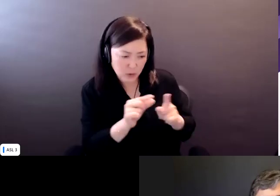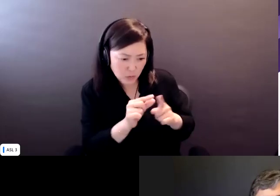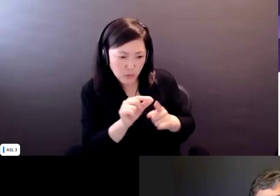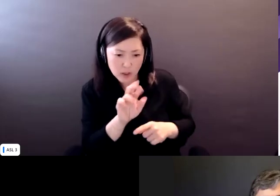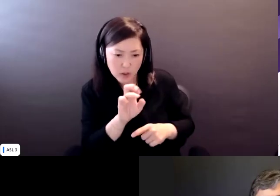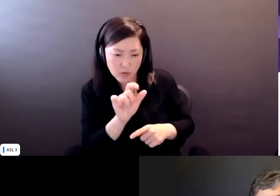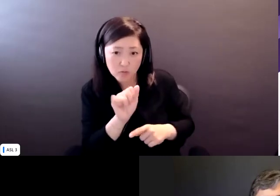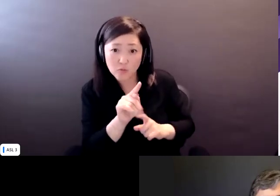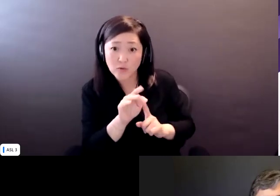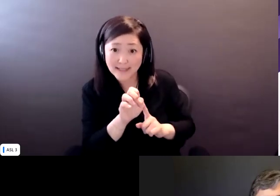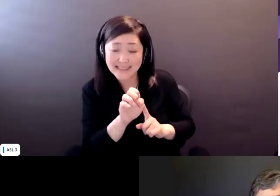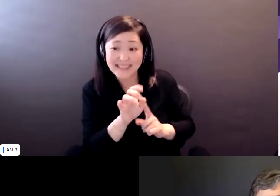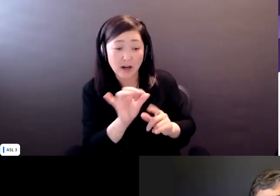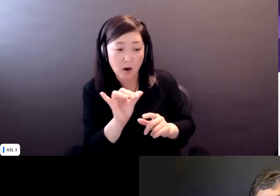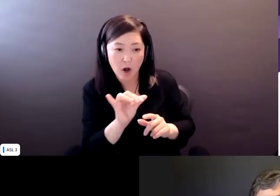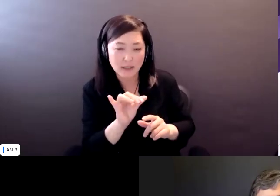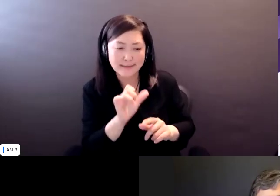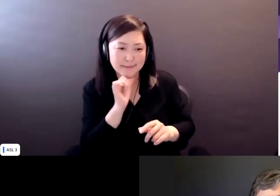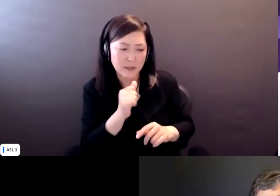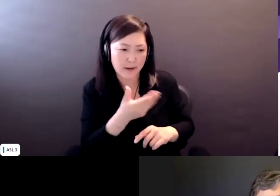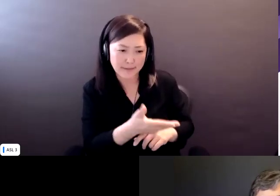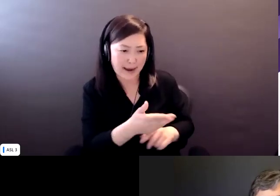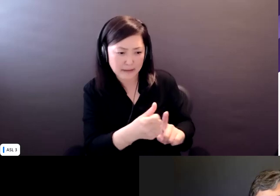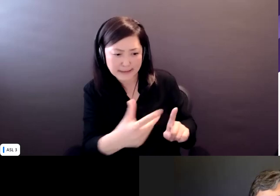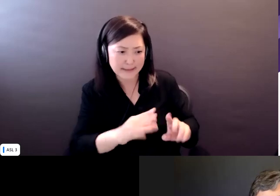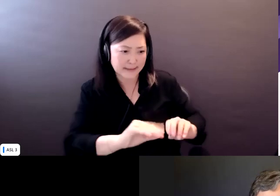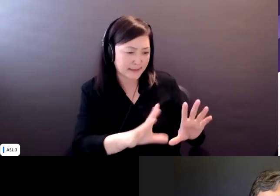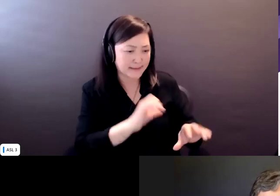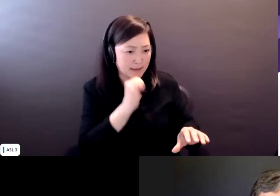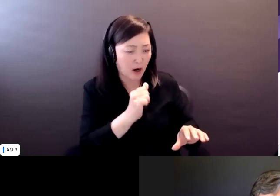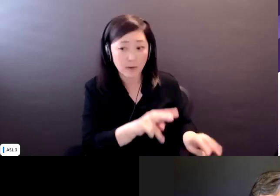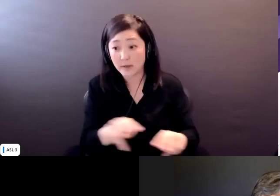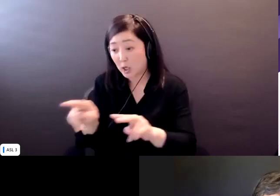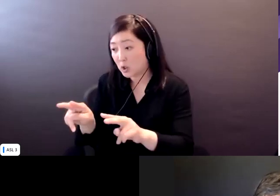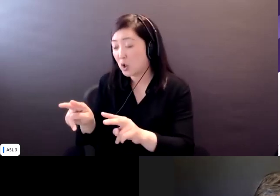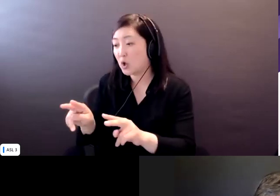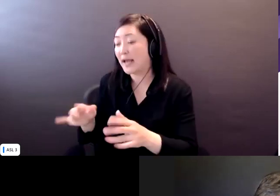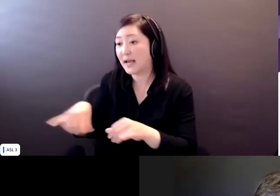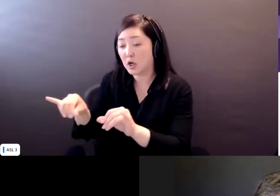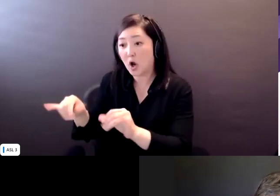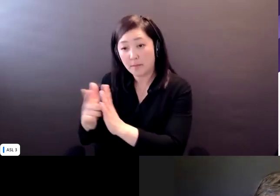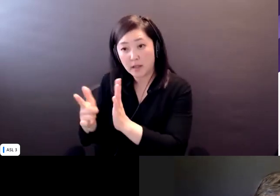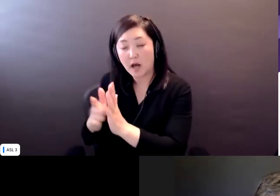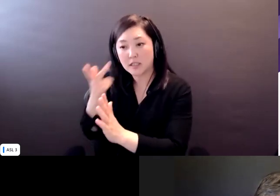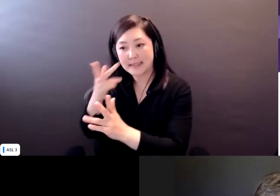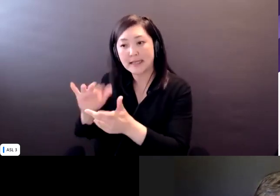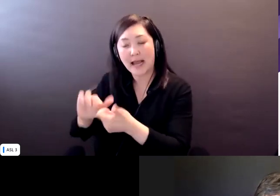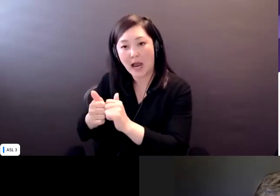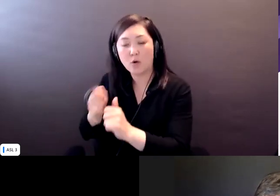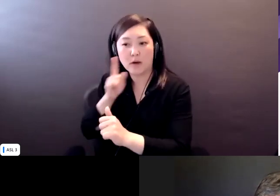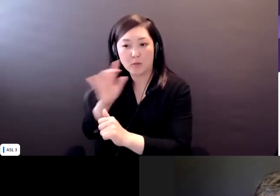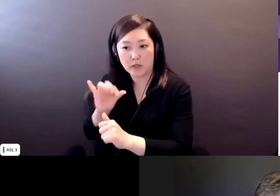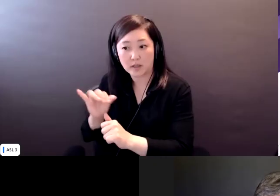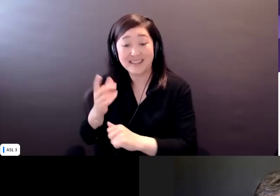but we can turn to the common law to see how it's been interpreted. Now, nevertheless, Mr. Garrison's bill did